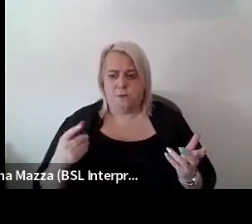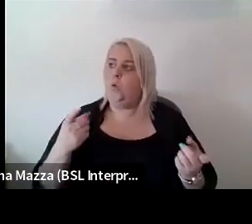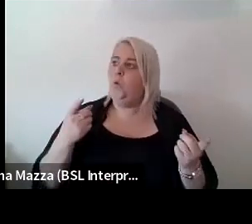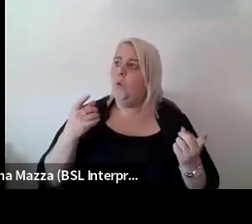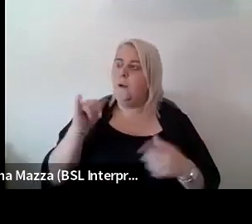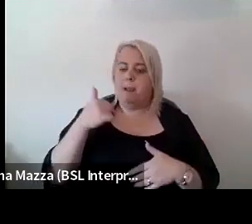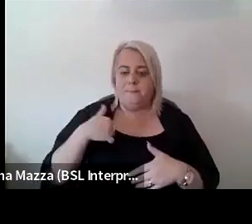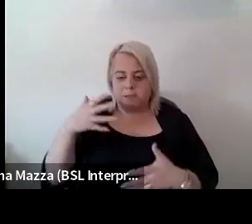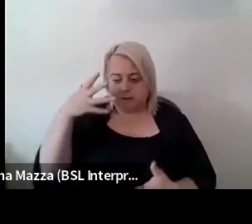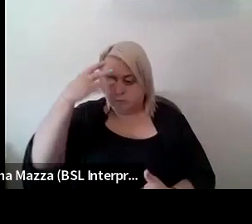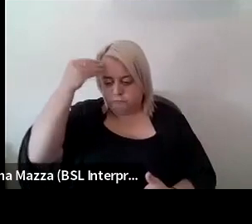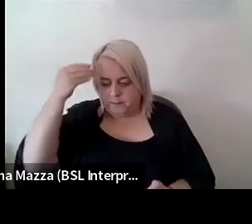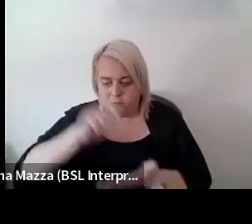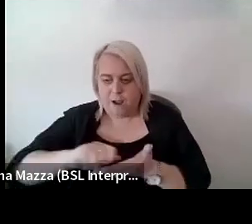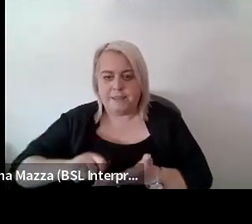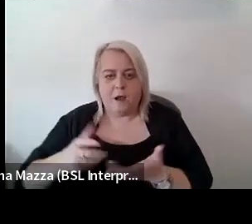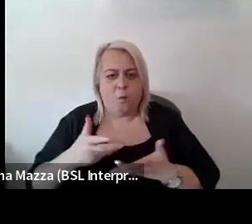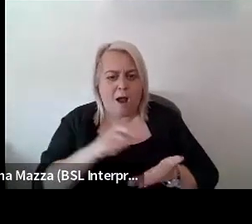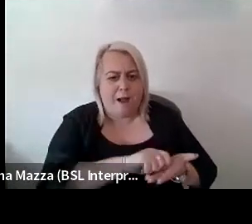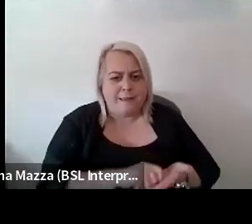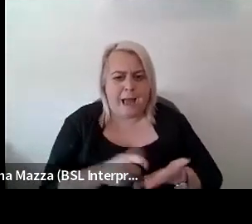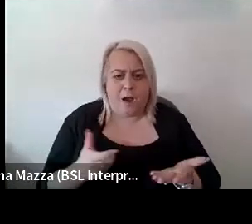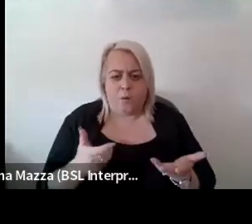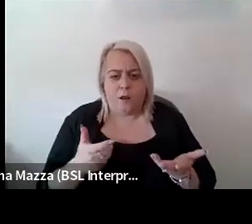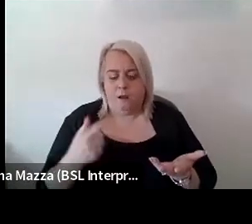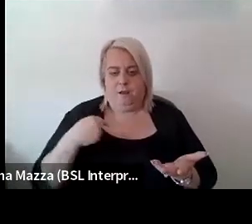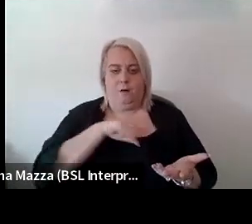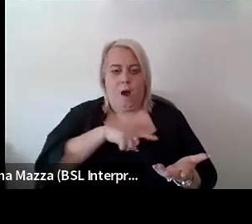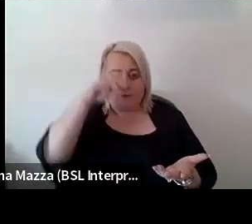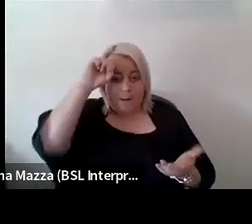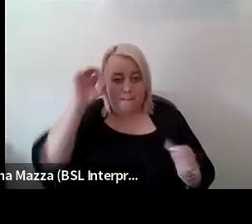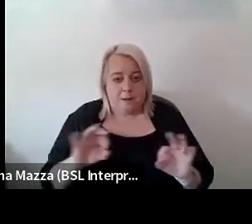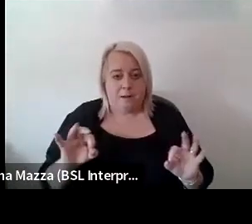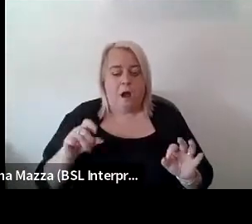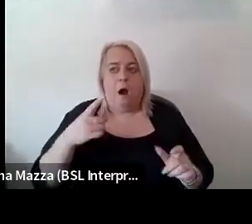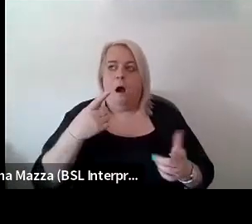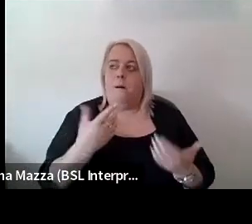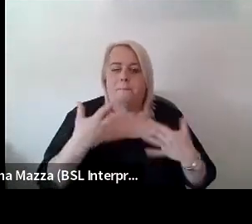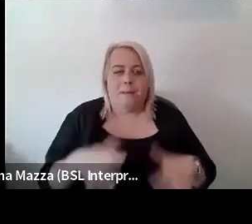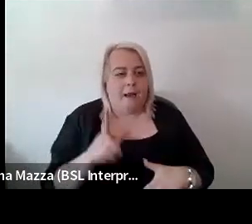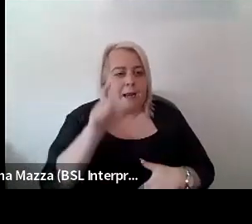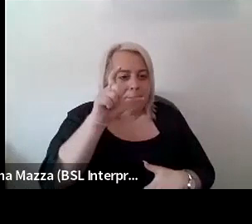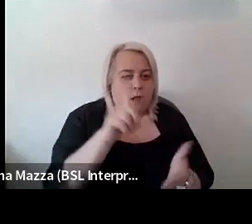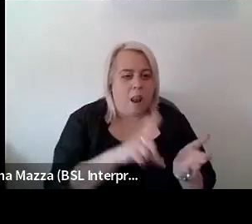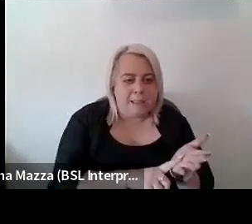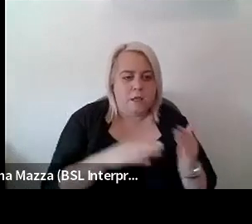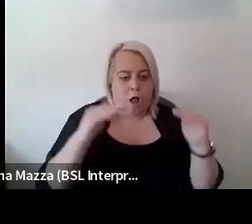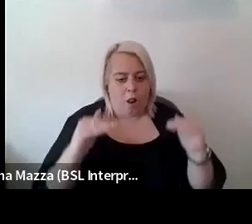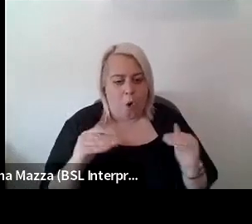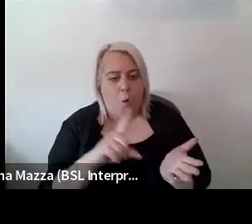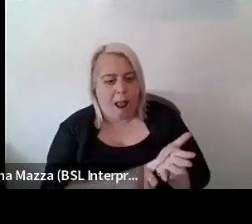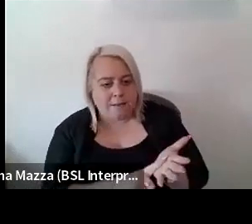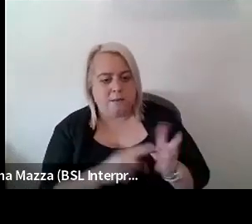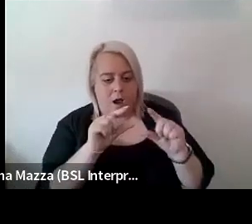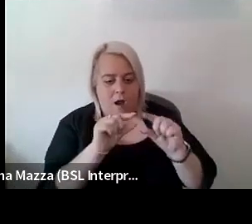down? How do I know if I even typed it? Did I type it in caps or in upper and lower? I mean, it just, the cognitive